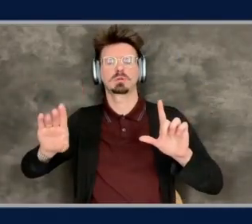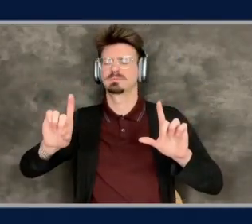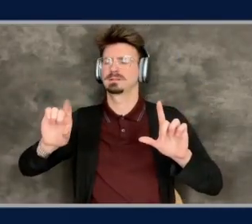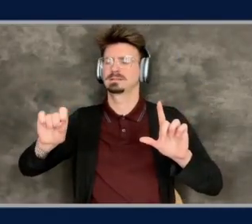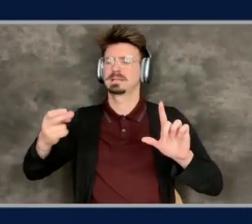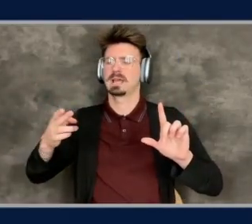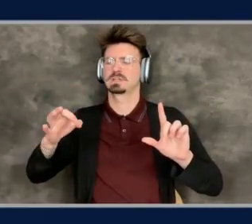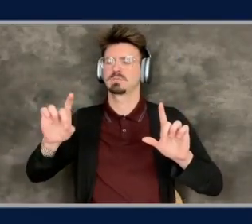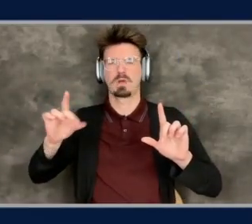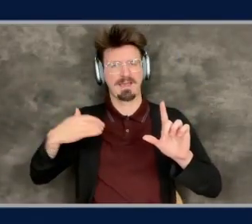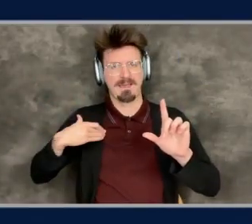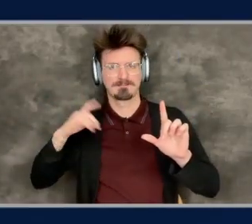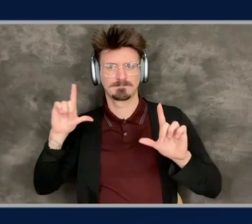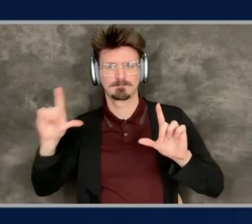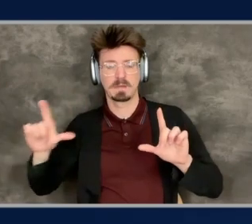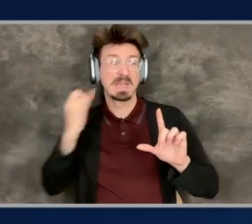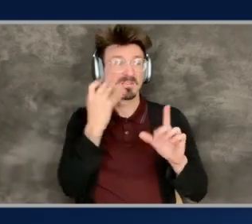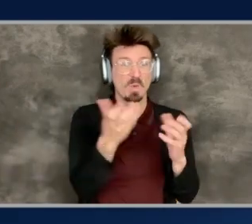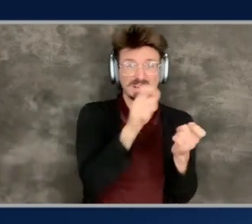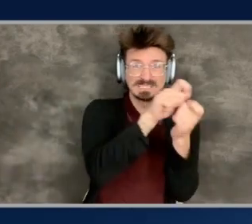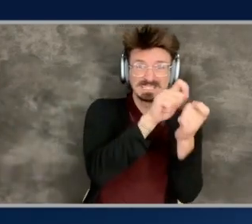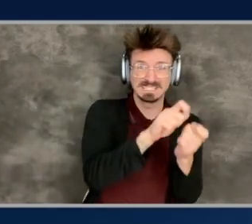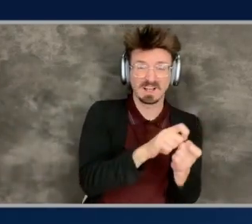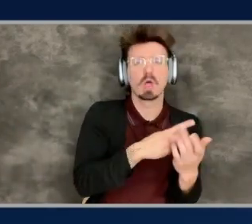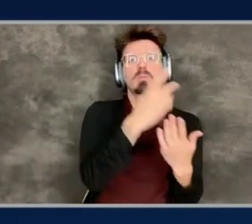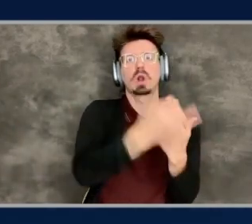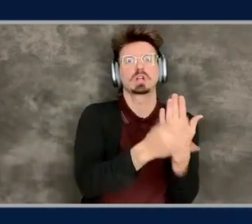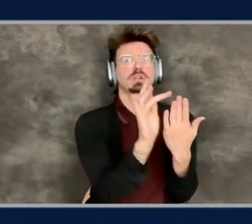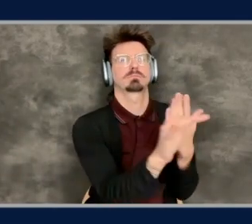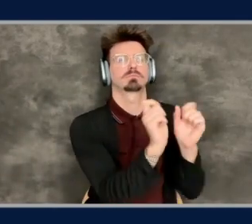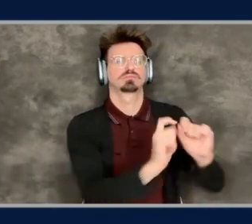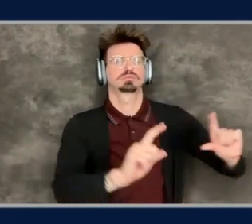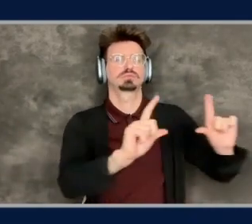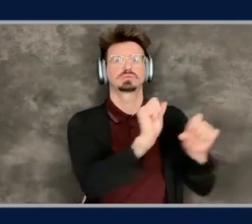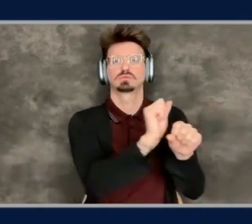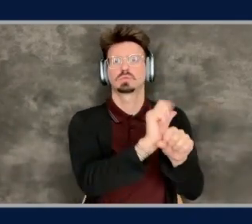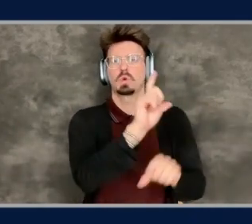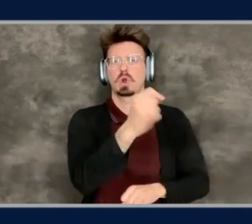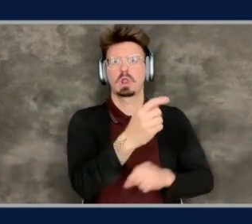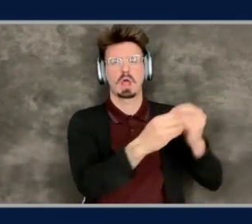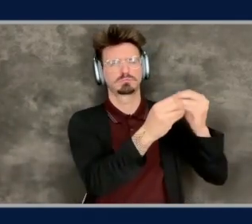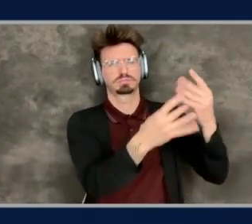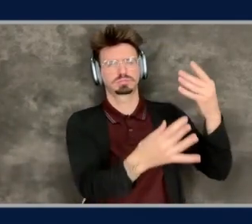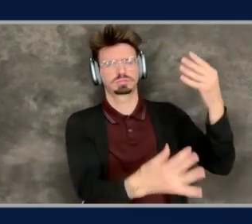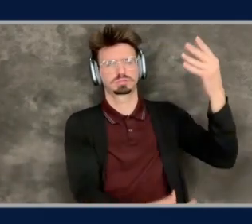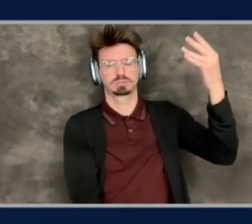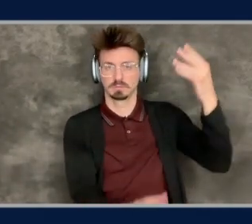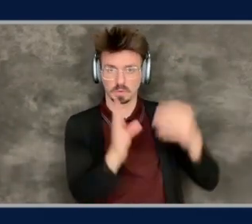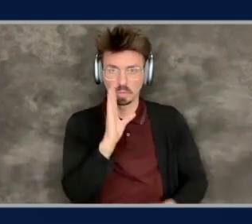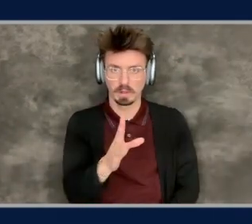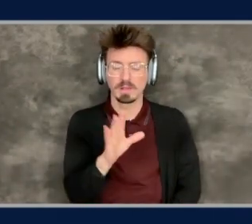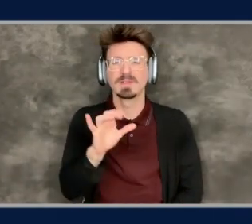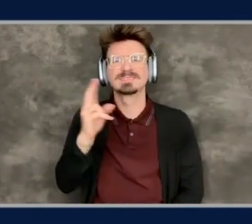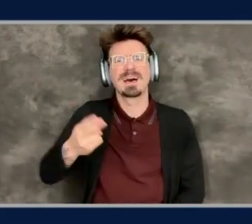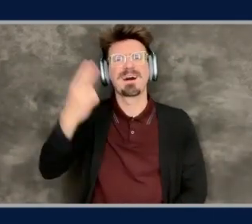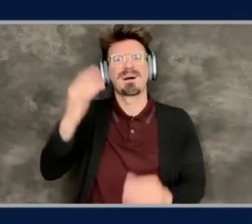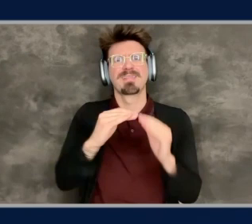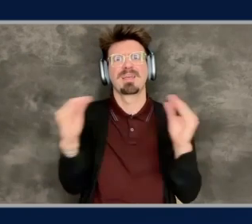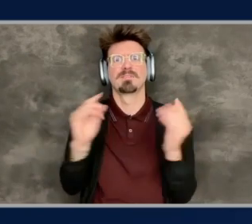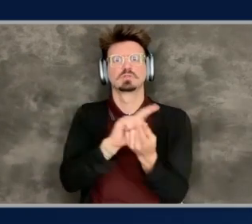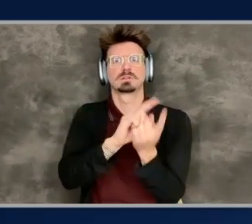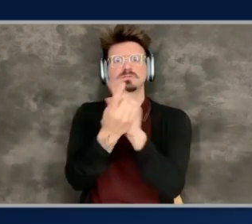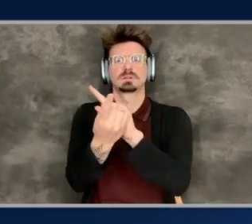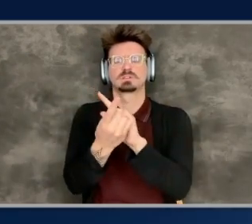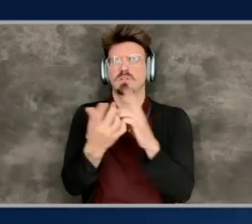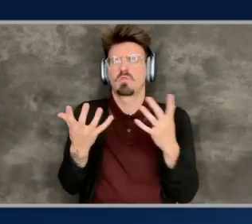by project, look at the work logs and stuff like that. So that's, you know, that is a high-level transformation of how it's happening. Yes.